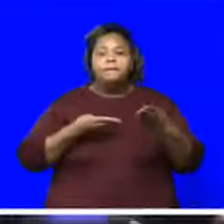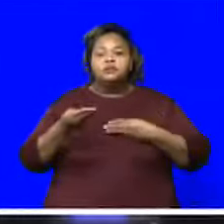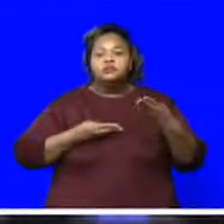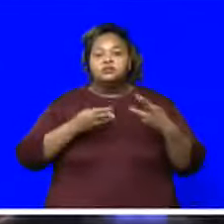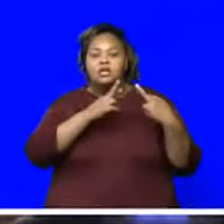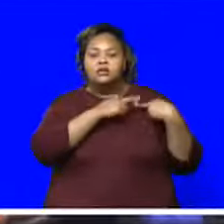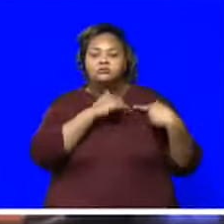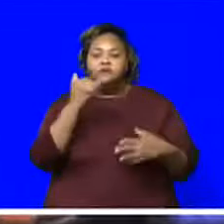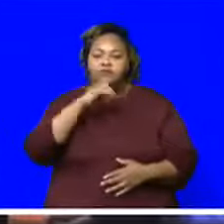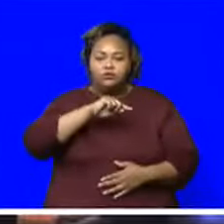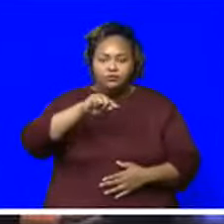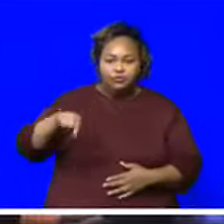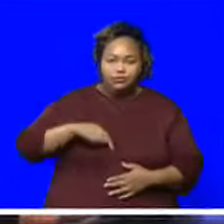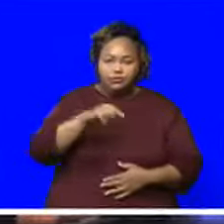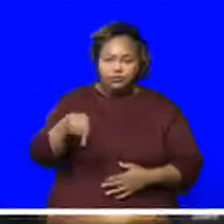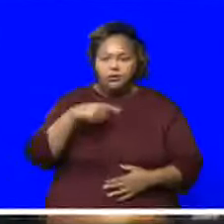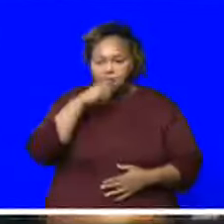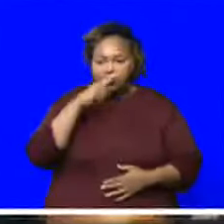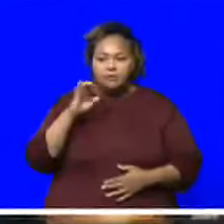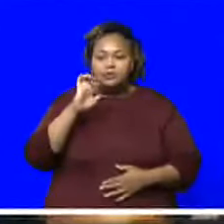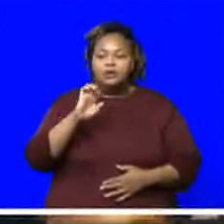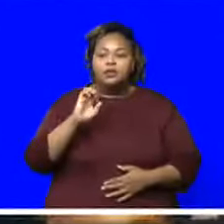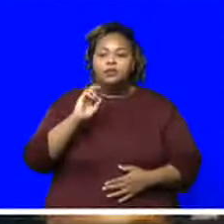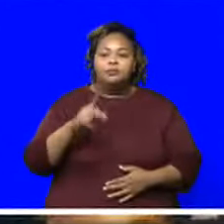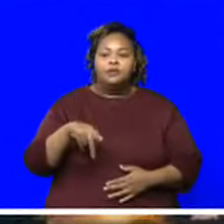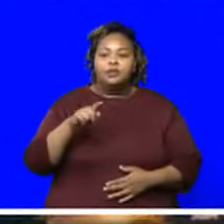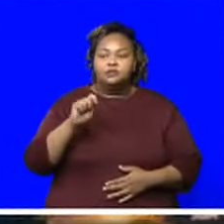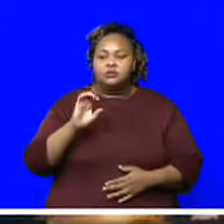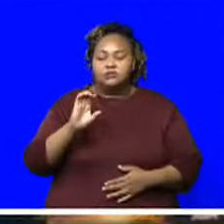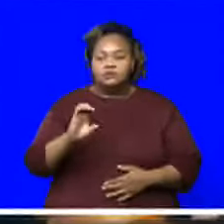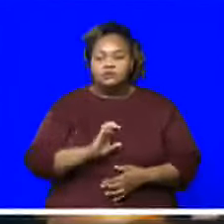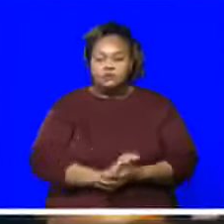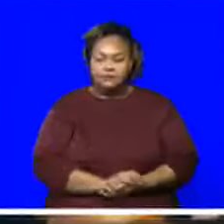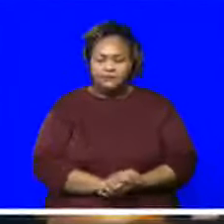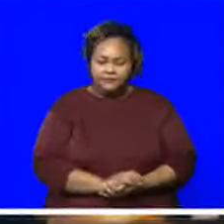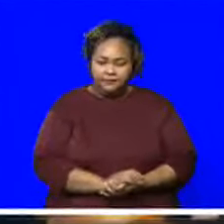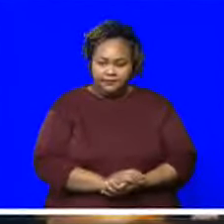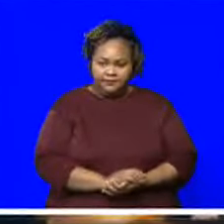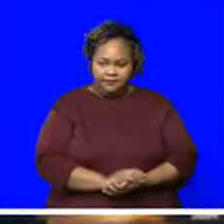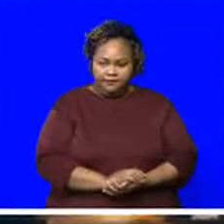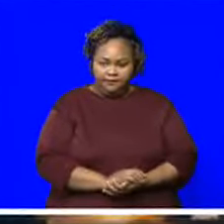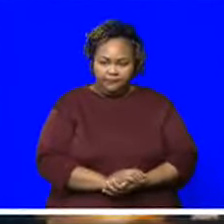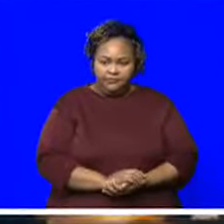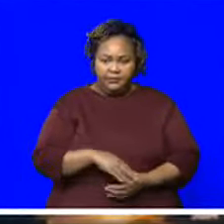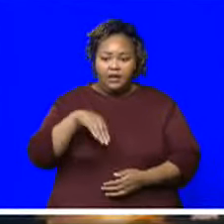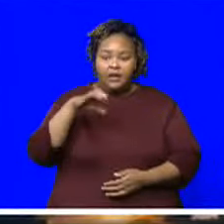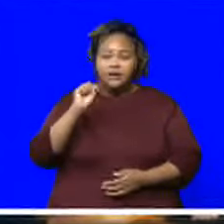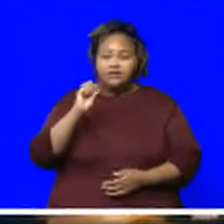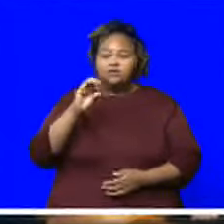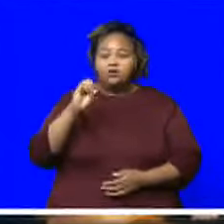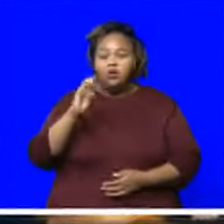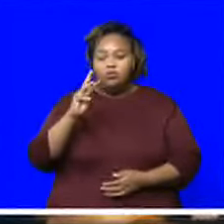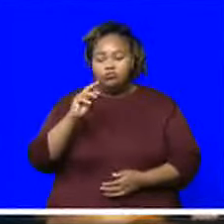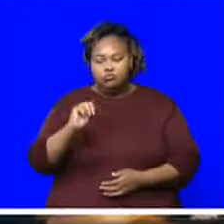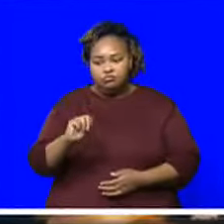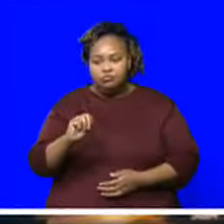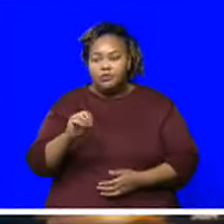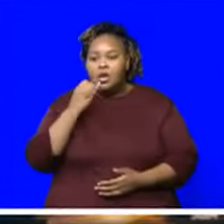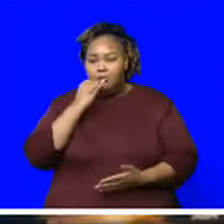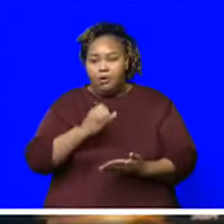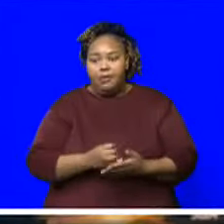Vimbela with Mbongwa Dube, Mbabane. The Eswatini Communications Commission has issued postal and courier